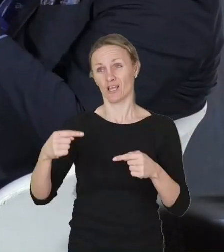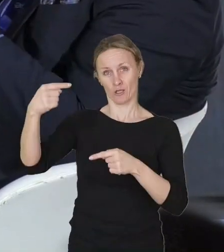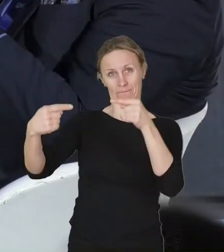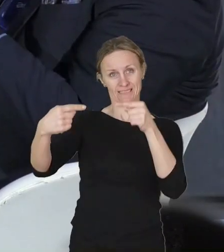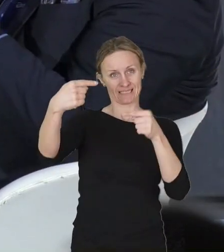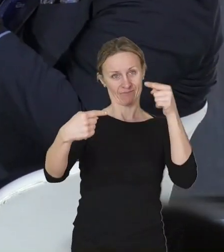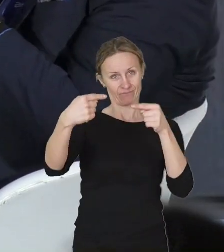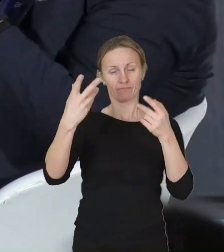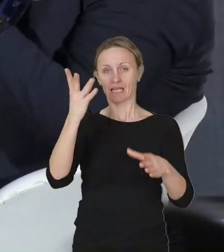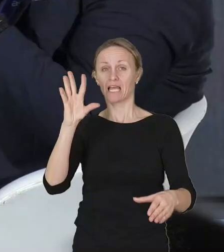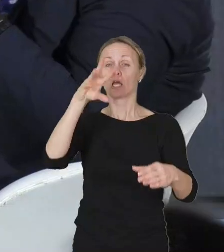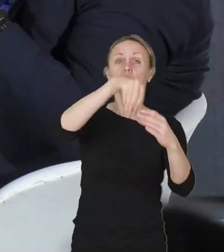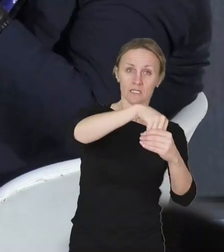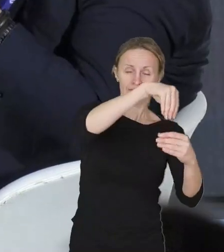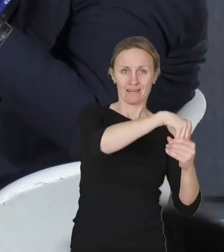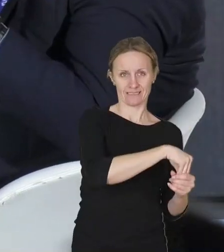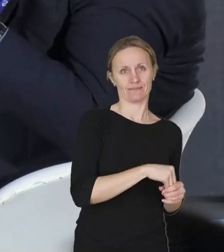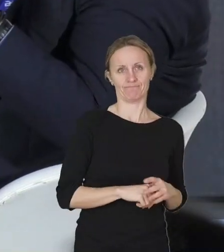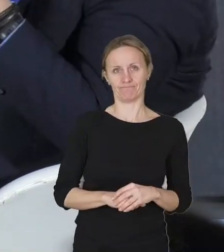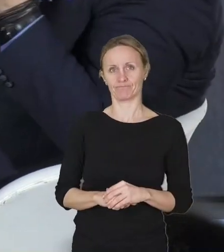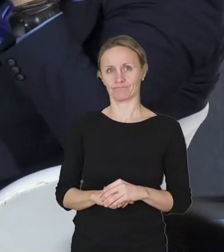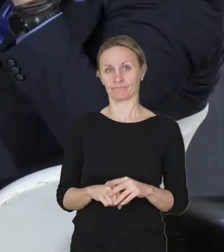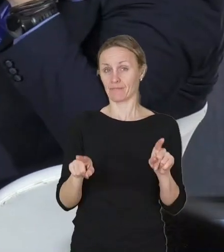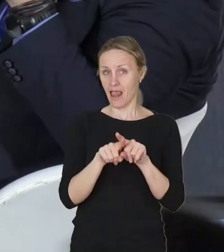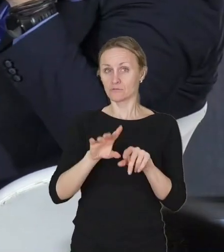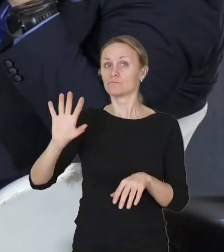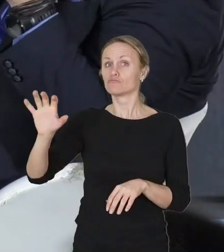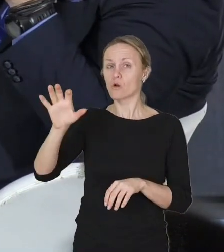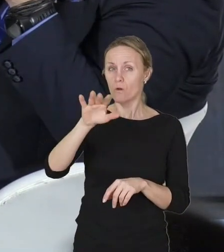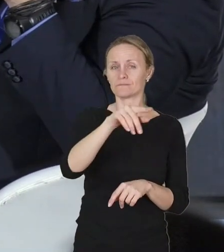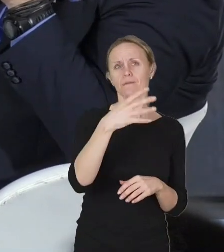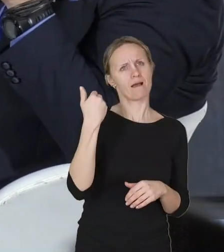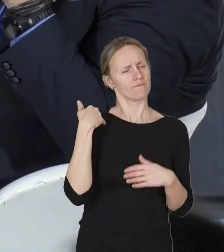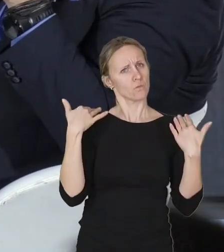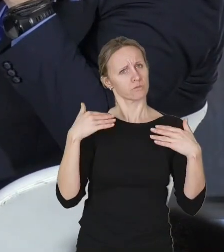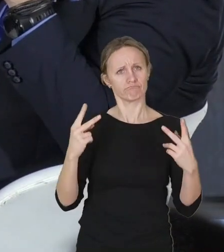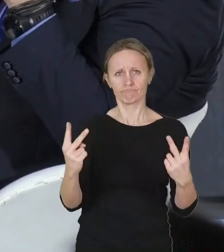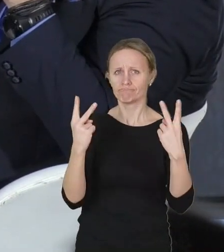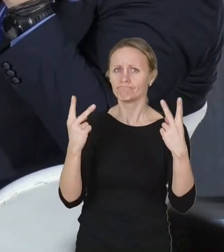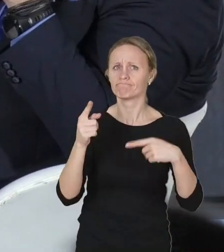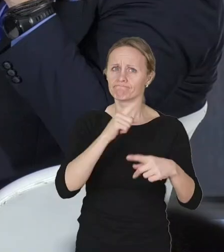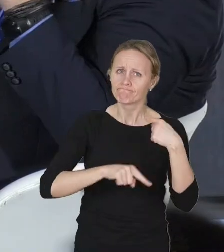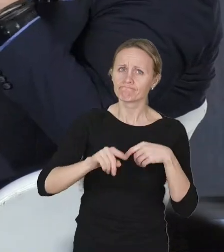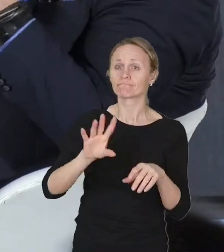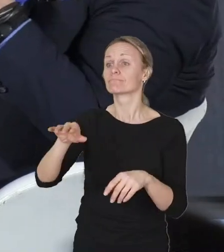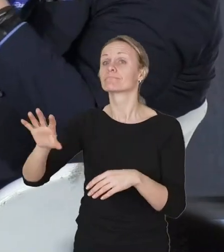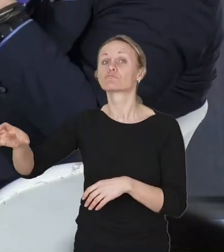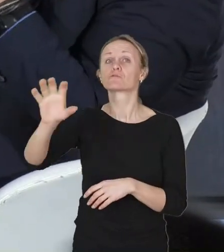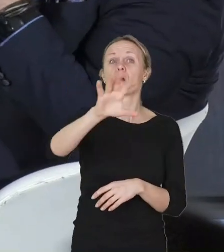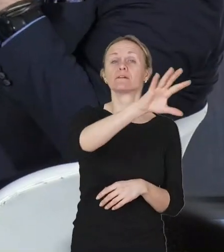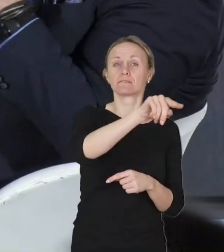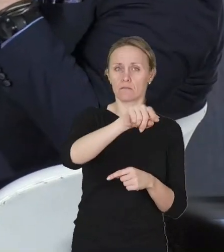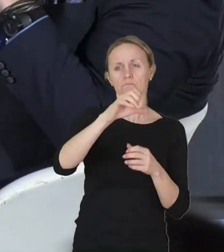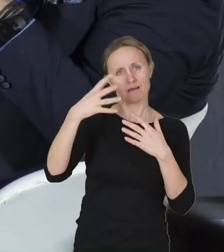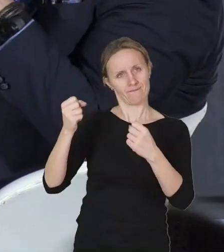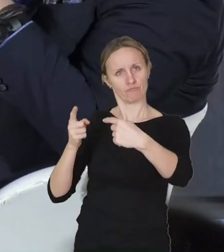policy have to do with that. And my answer is 10% of the